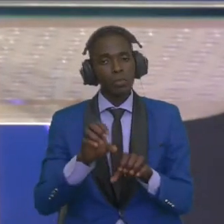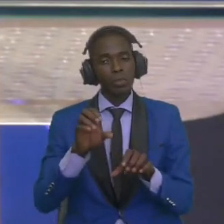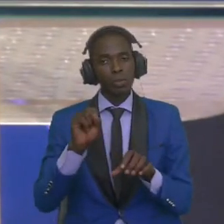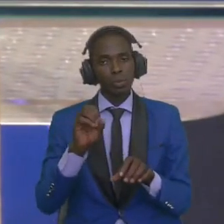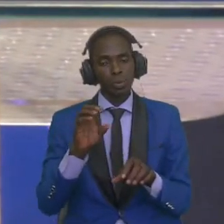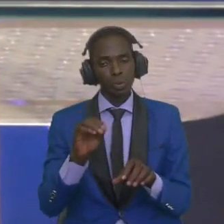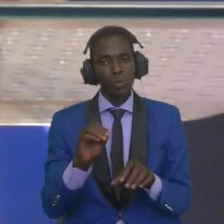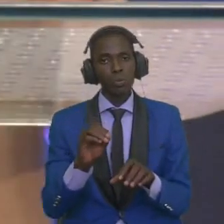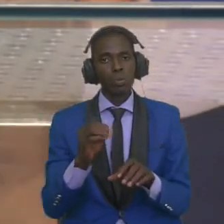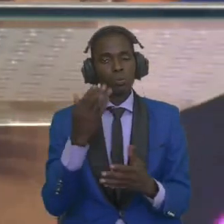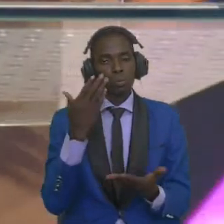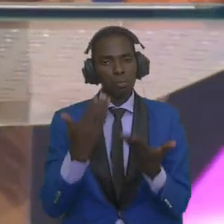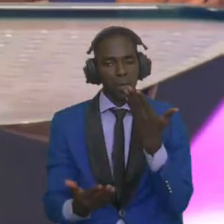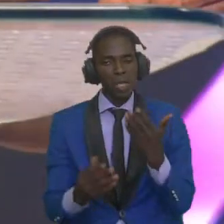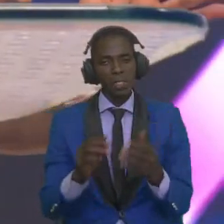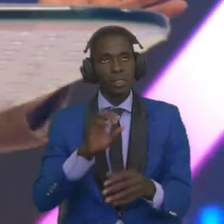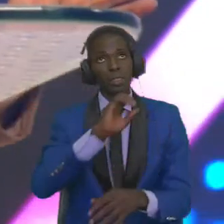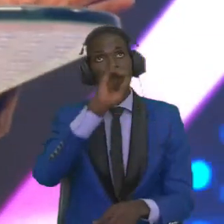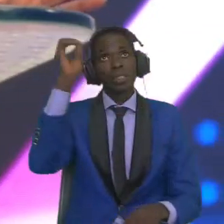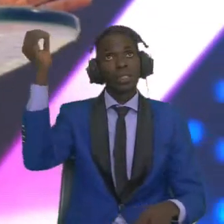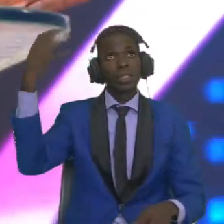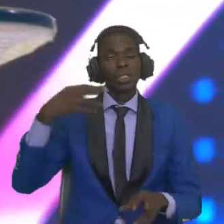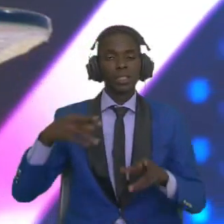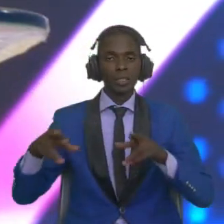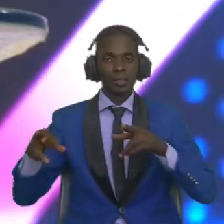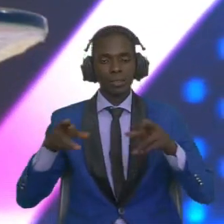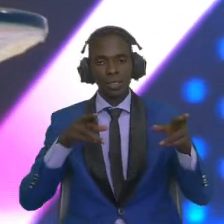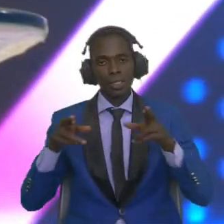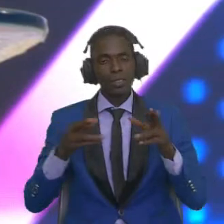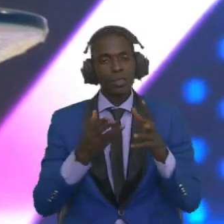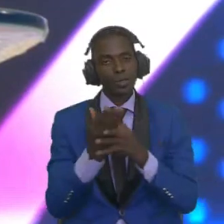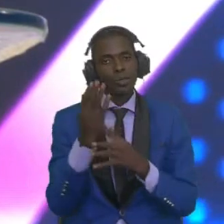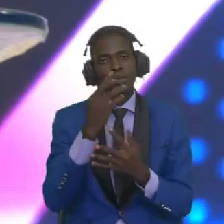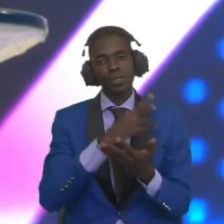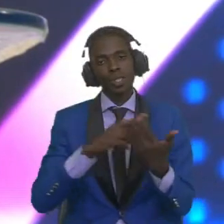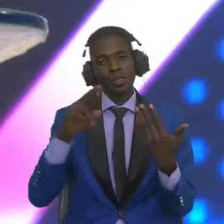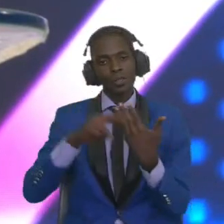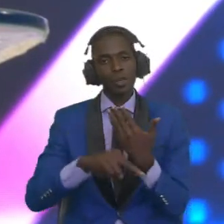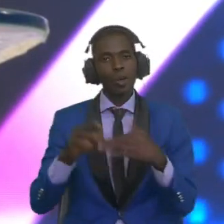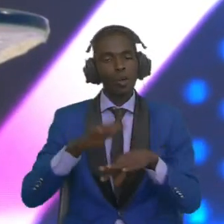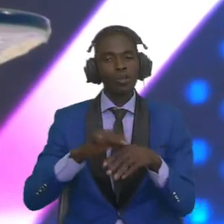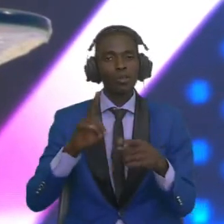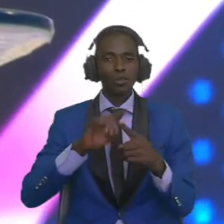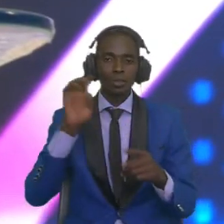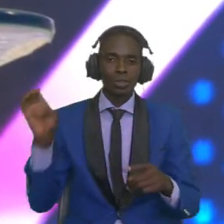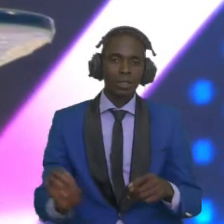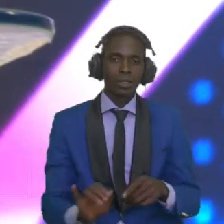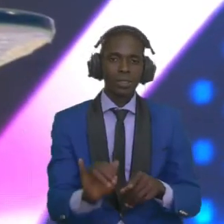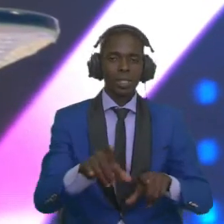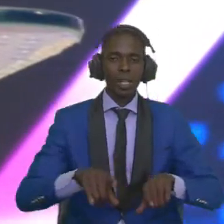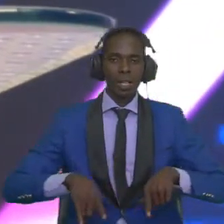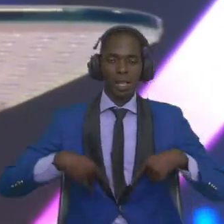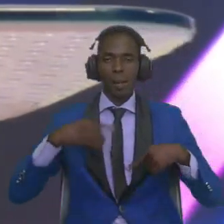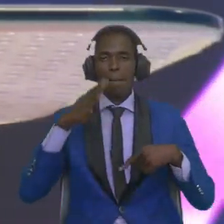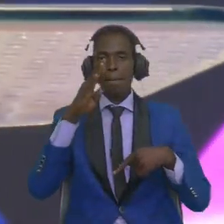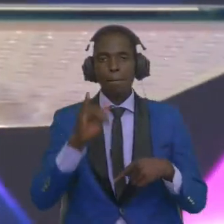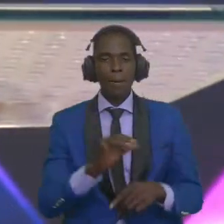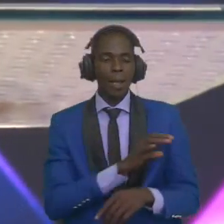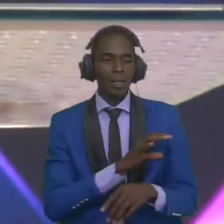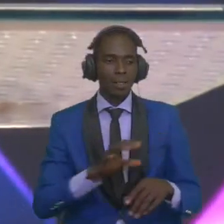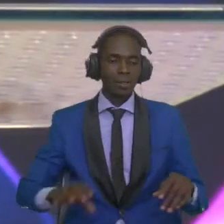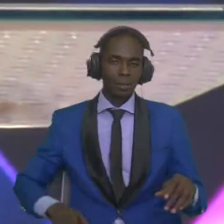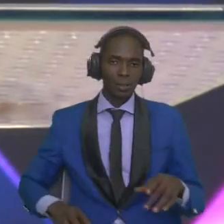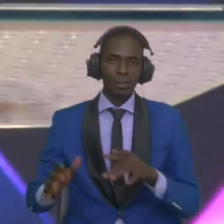grace reign through righteousness unto eternal life by Jesus